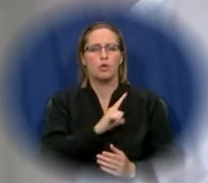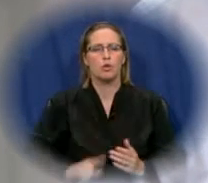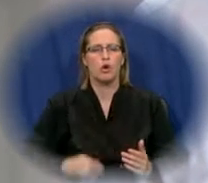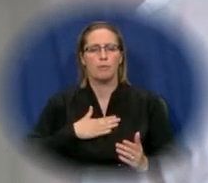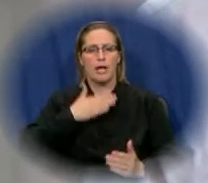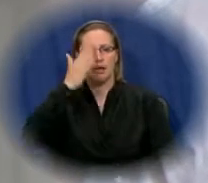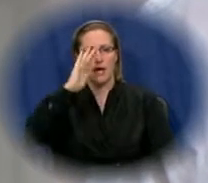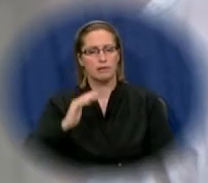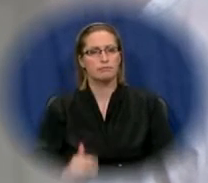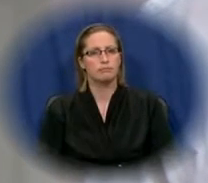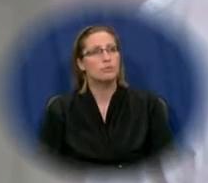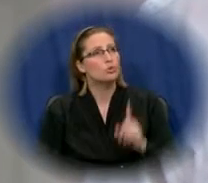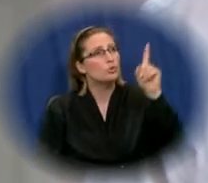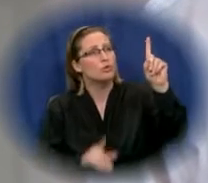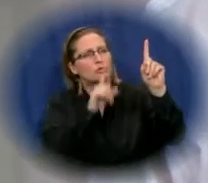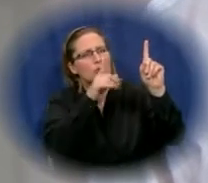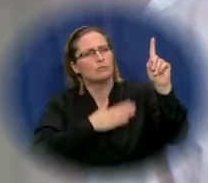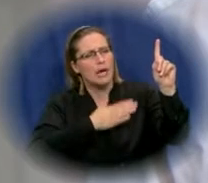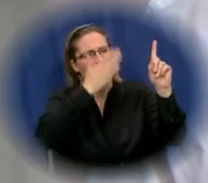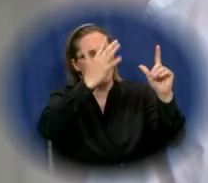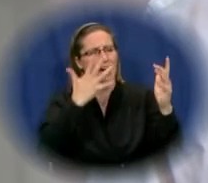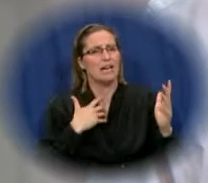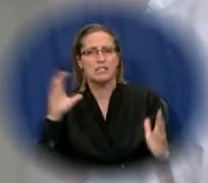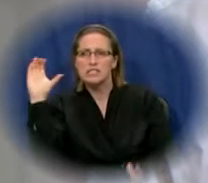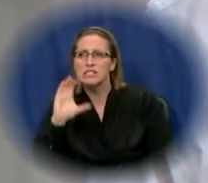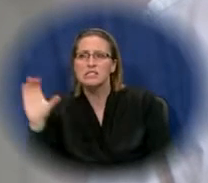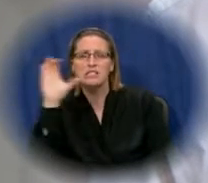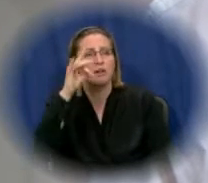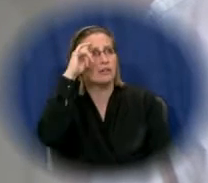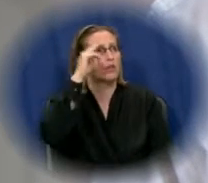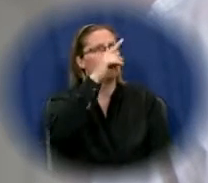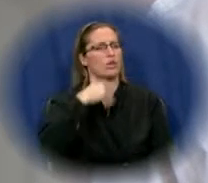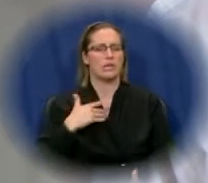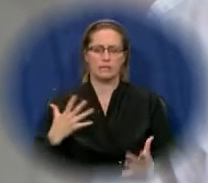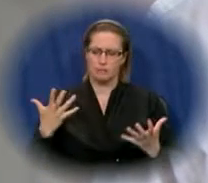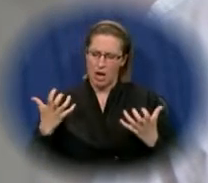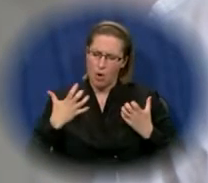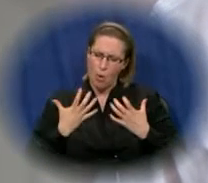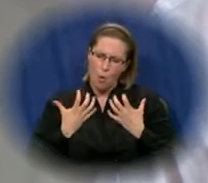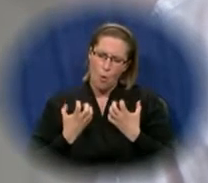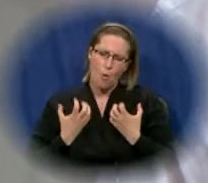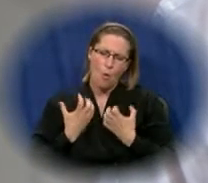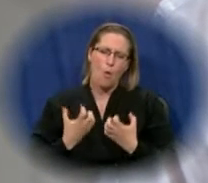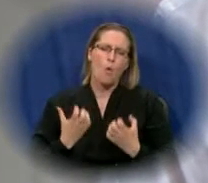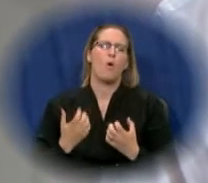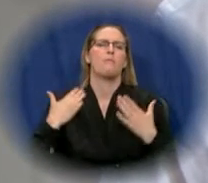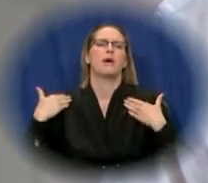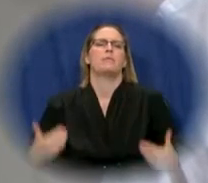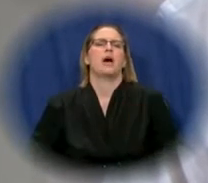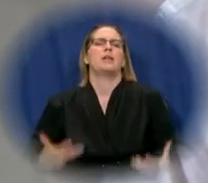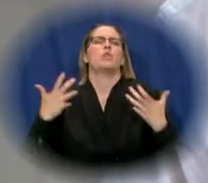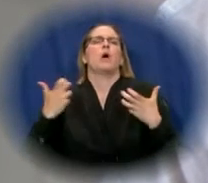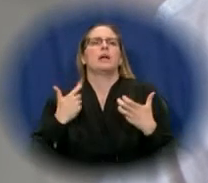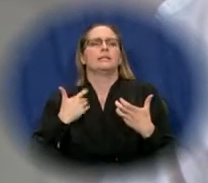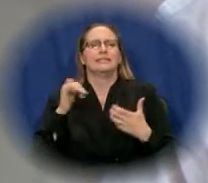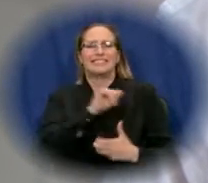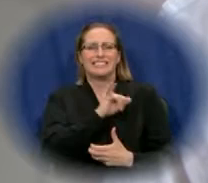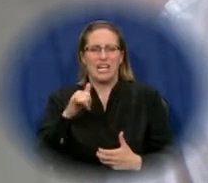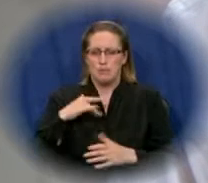are my God whom I seek. For you, my flesh pines and my soul thirsts, like the earth,